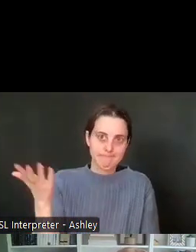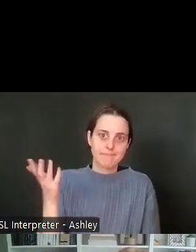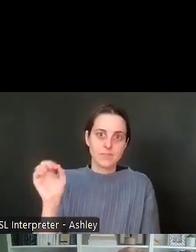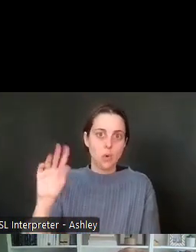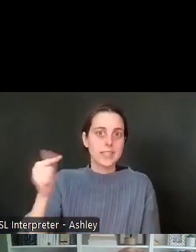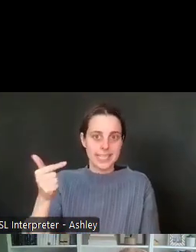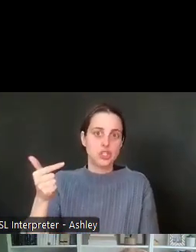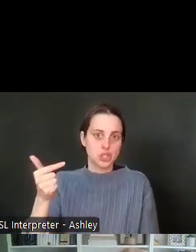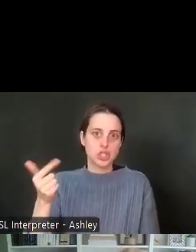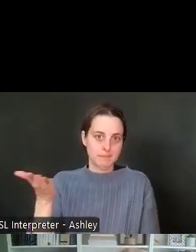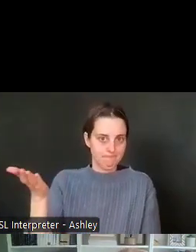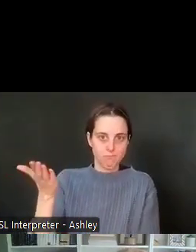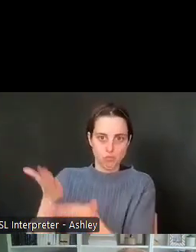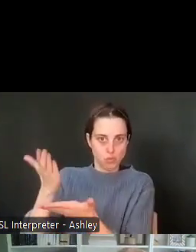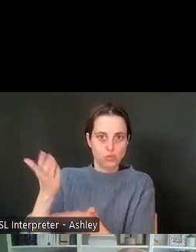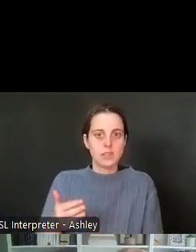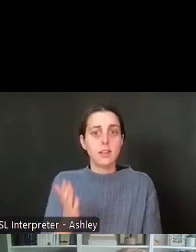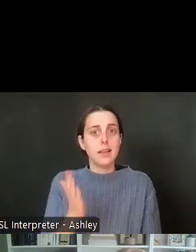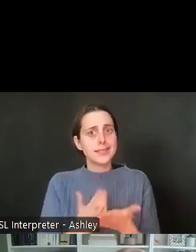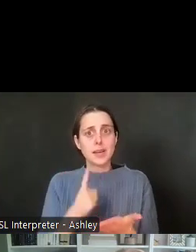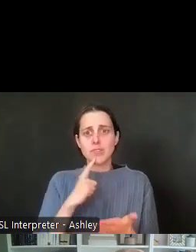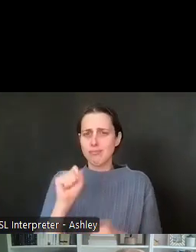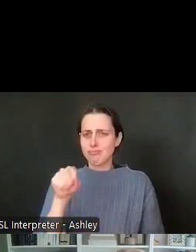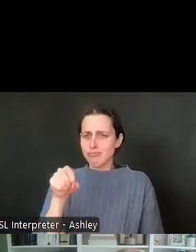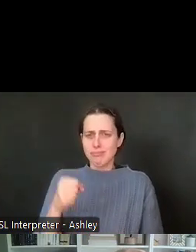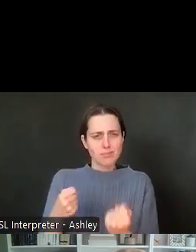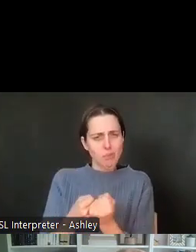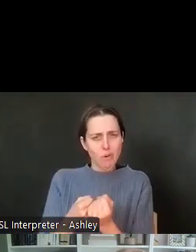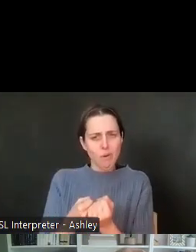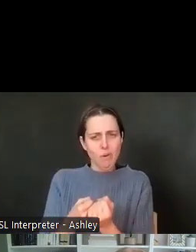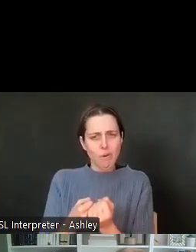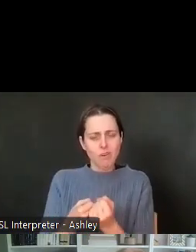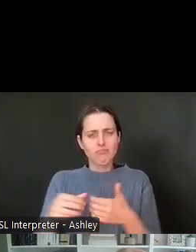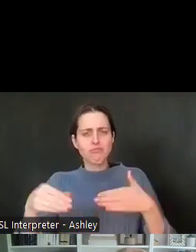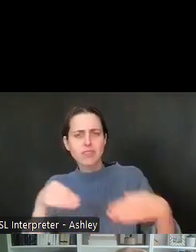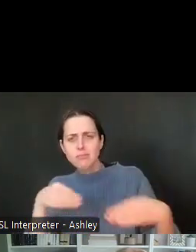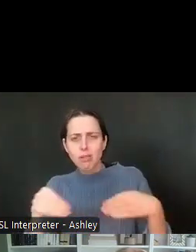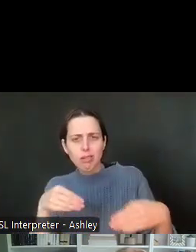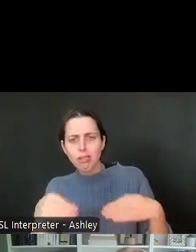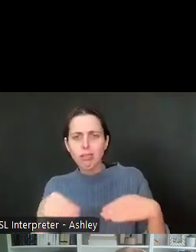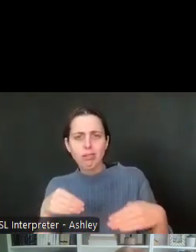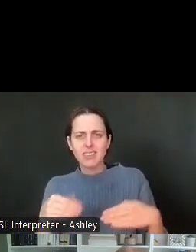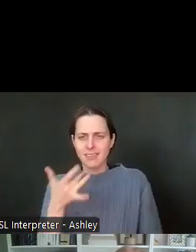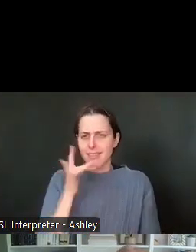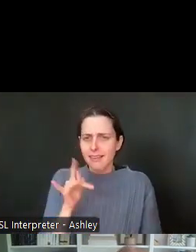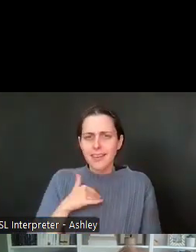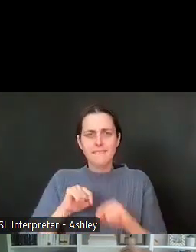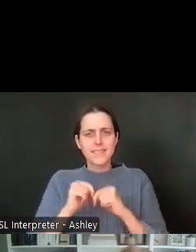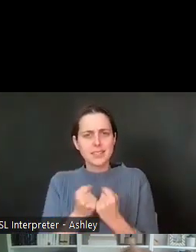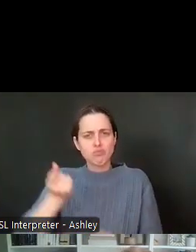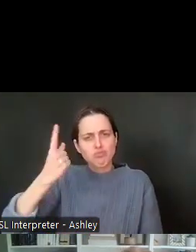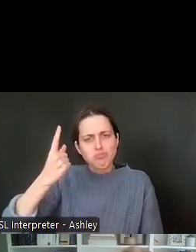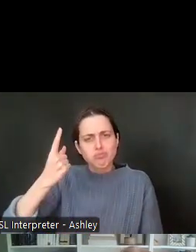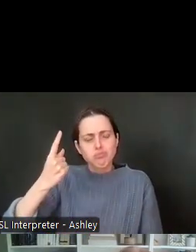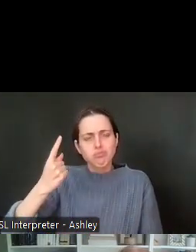organizations. Some are saying they've got full support. I just read another, my organization is flexible. I'm lucky to have a team that understands it. That's